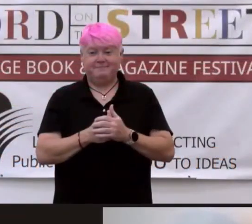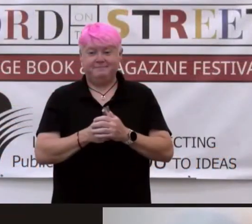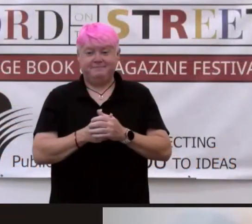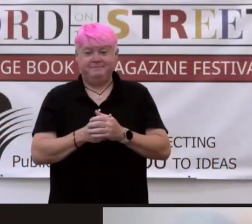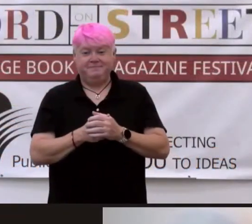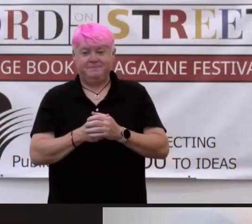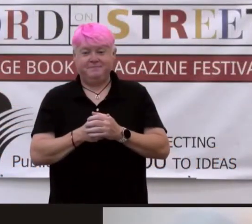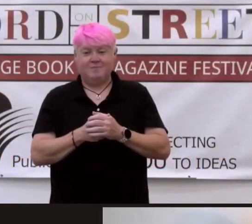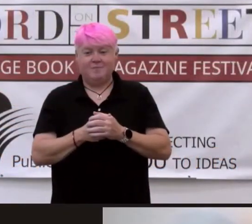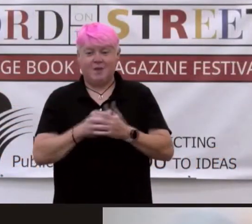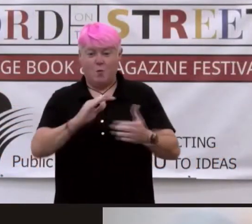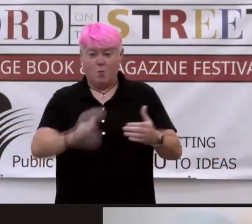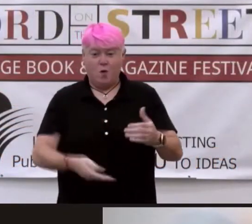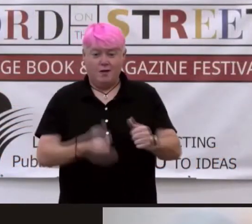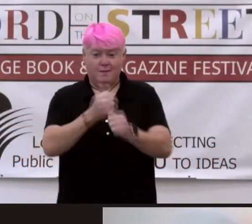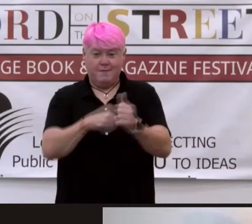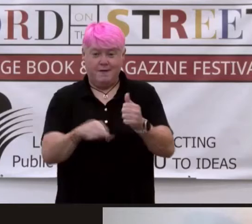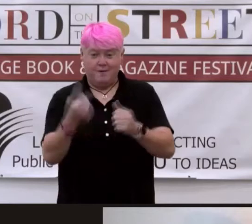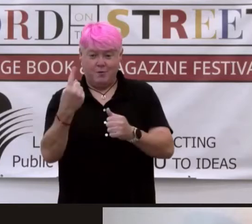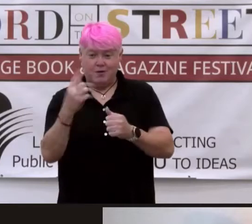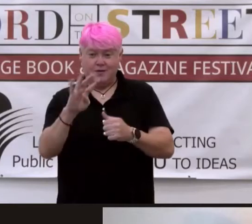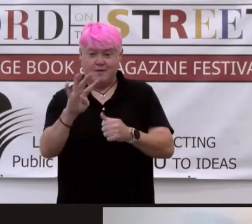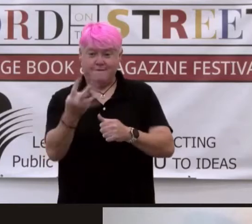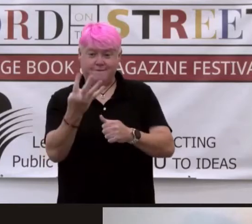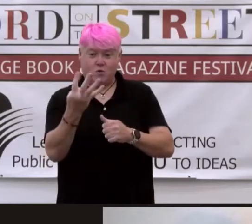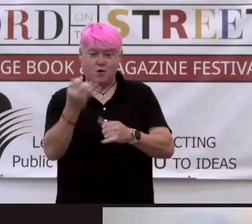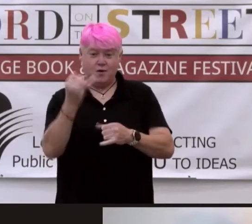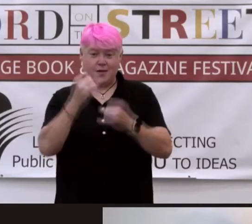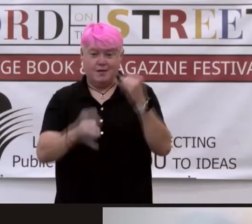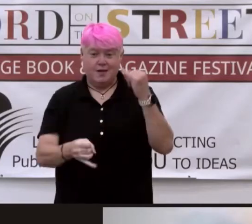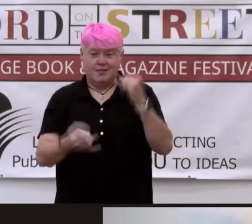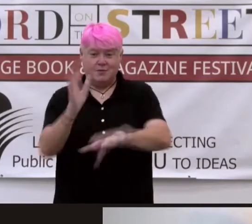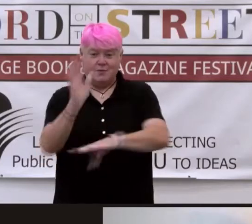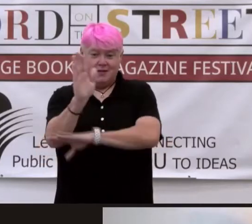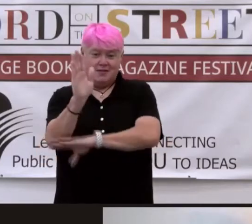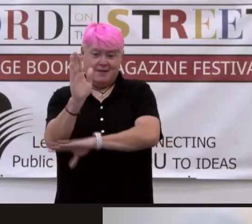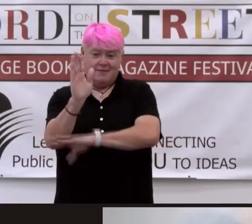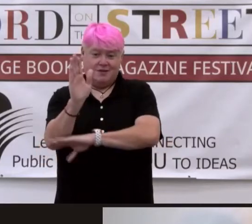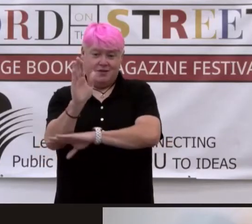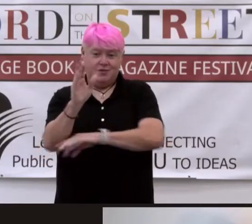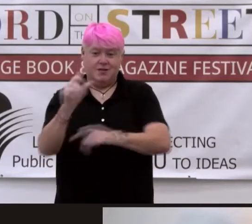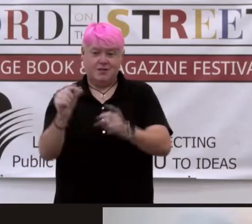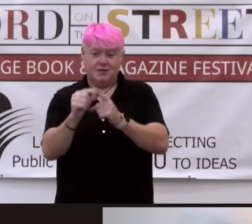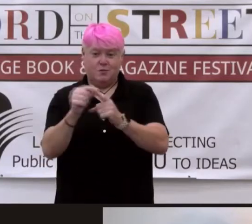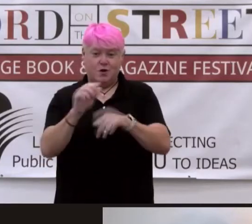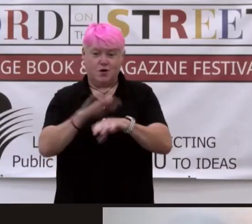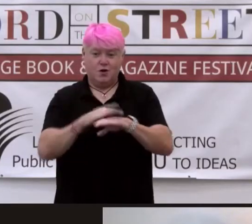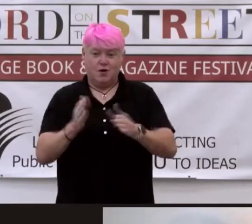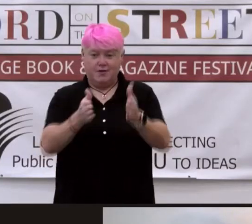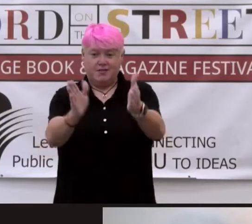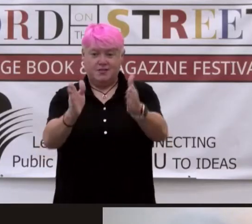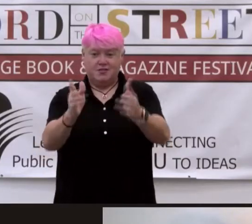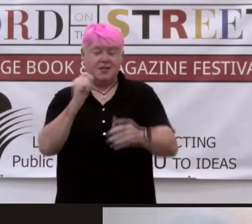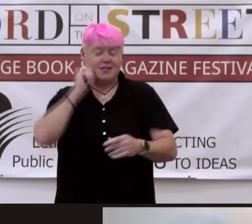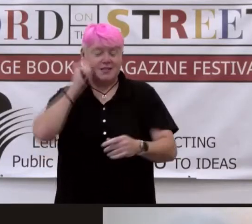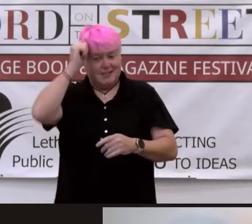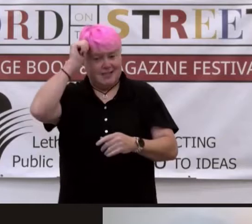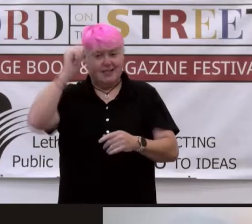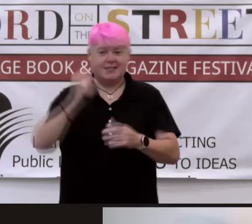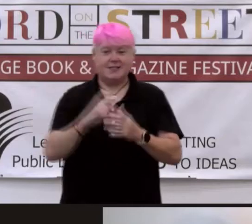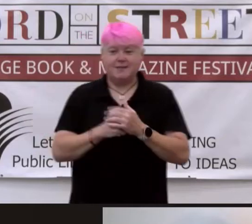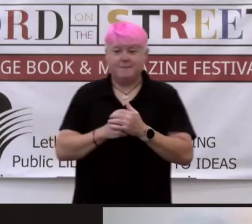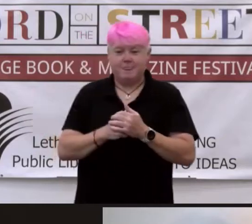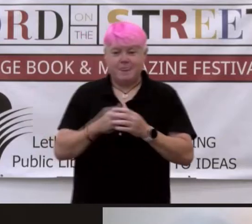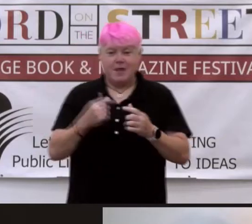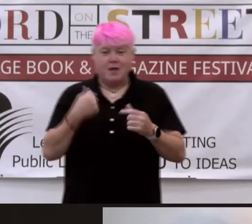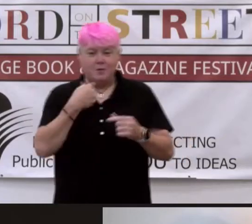So welcome everybody to the fourth and final session this afternoon at the Word on the Street teen event. We are